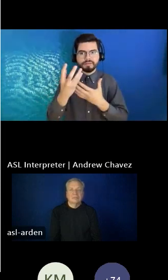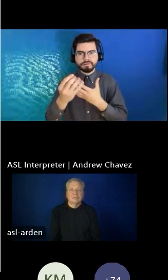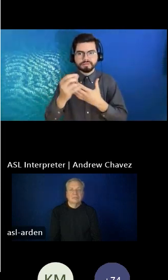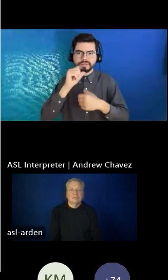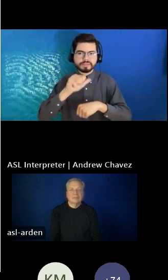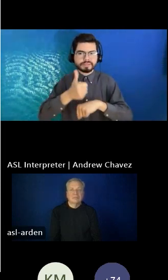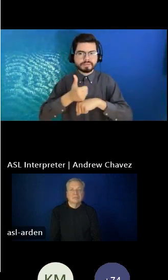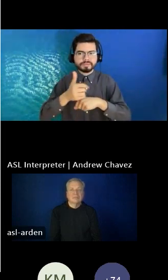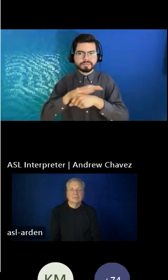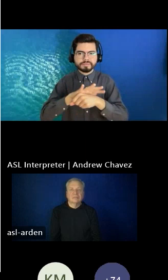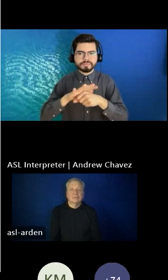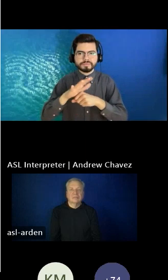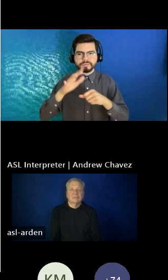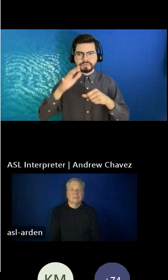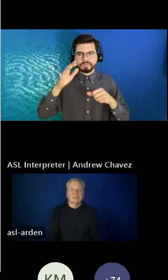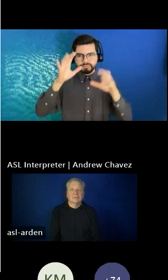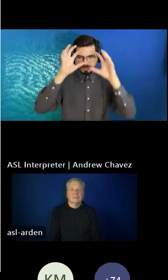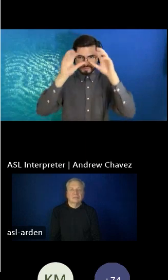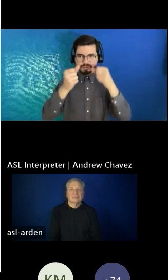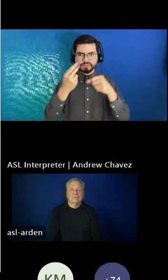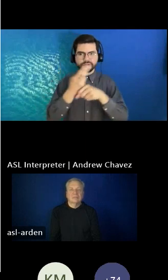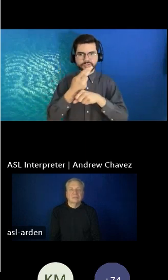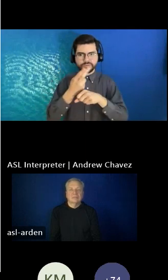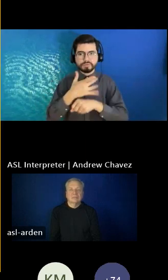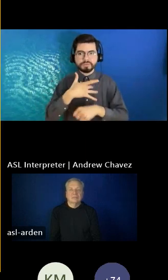areas that the bison use most intensely.